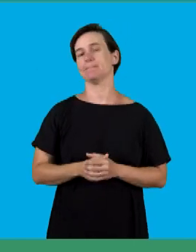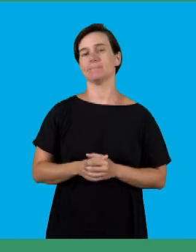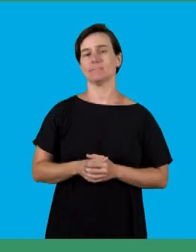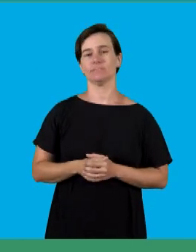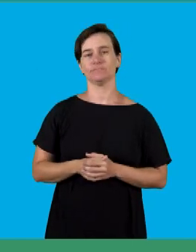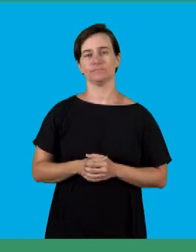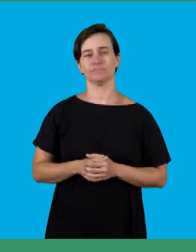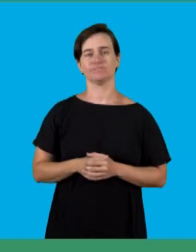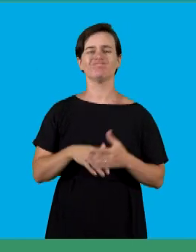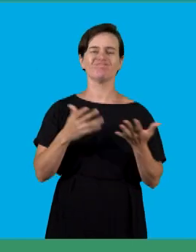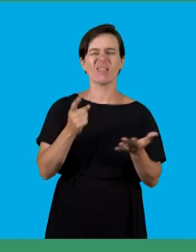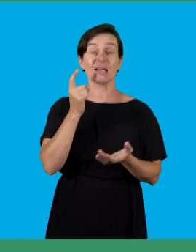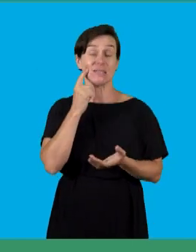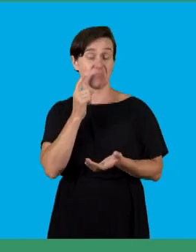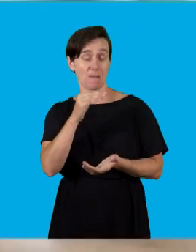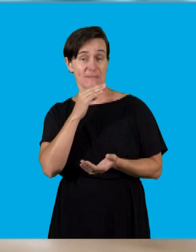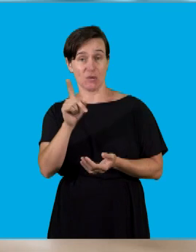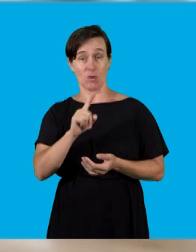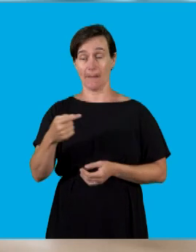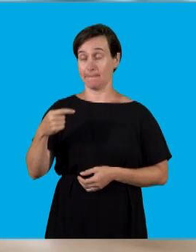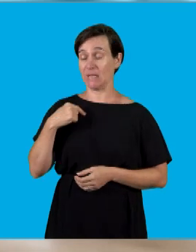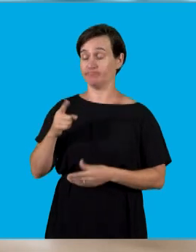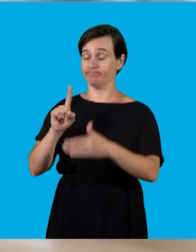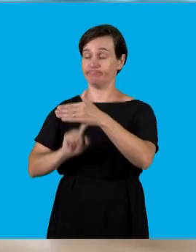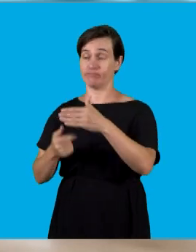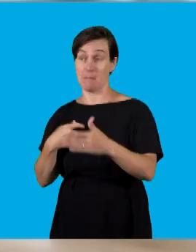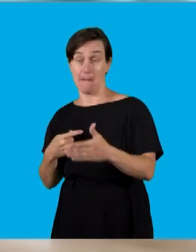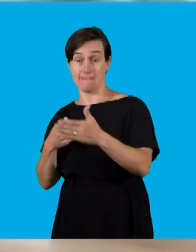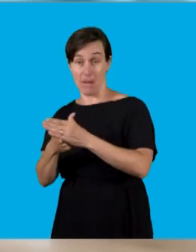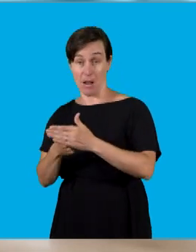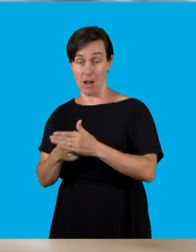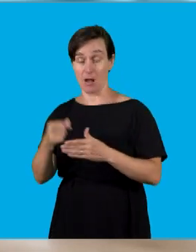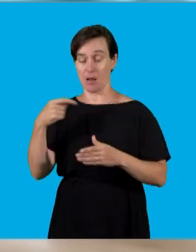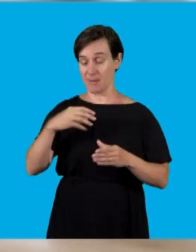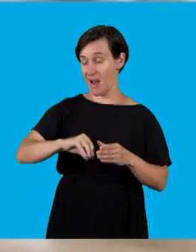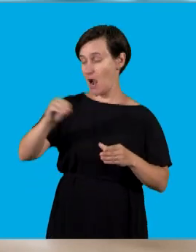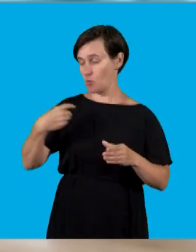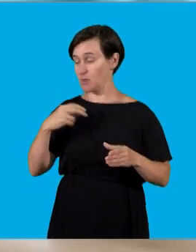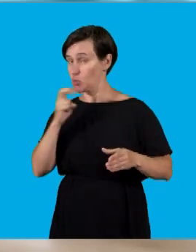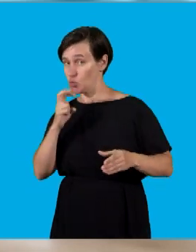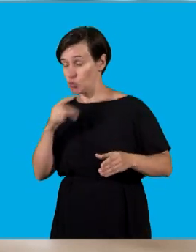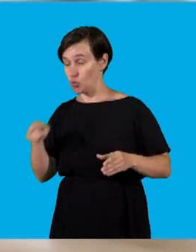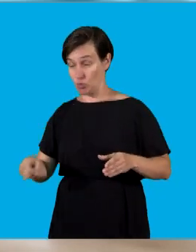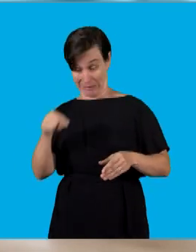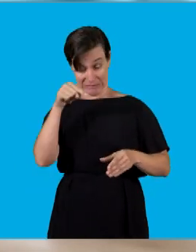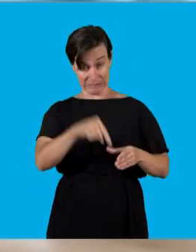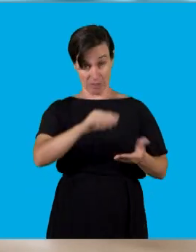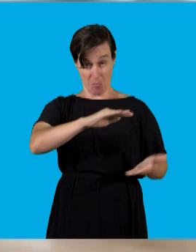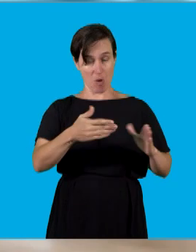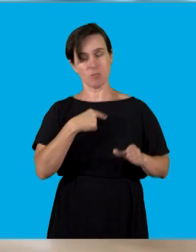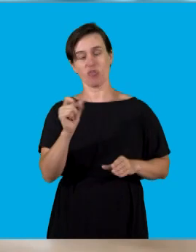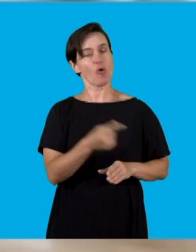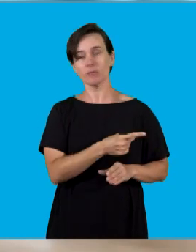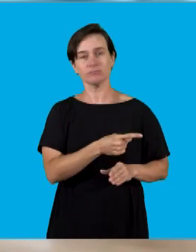contents. So in simple terms here, you buy the product and you use it, but you do not throw away the